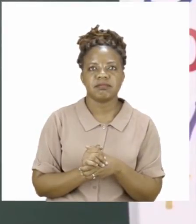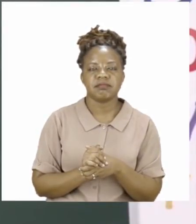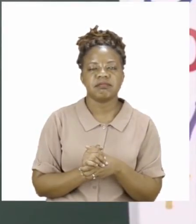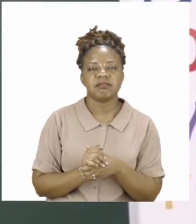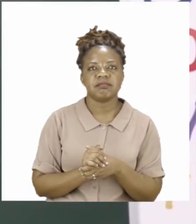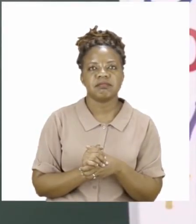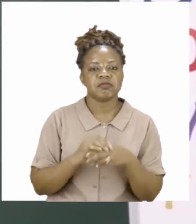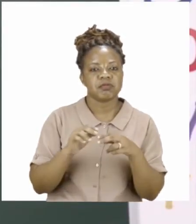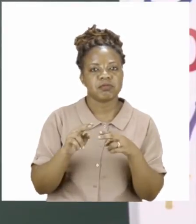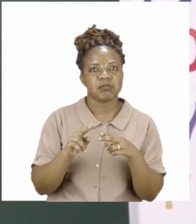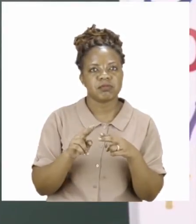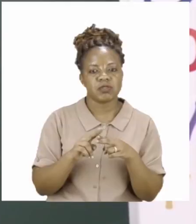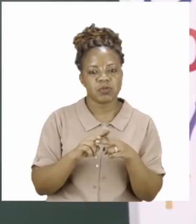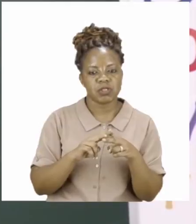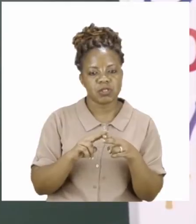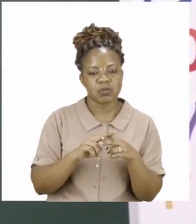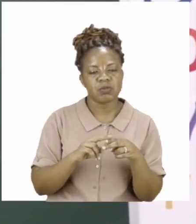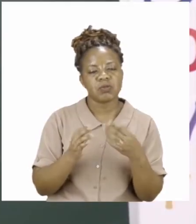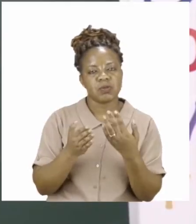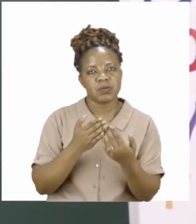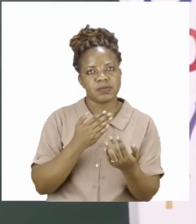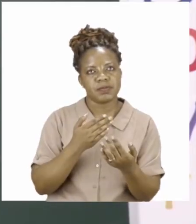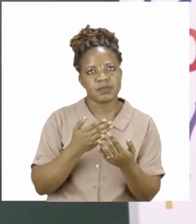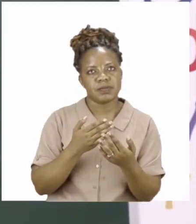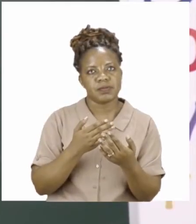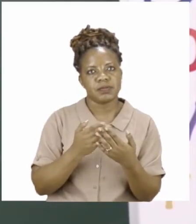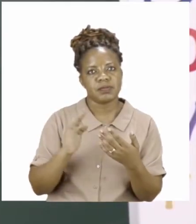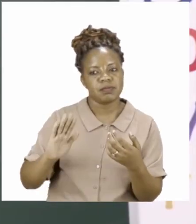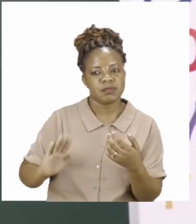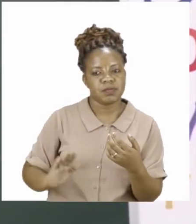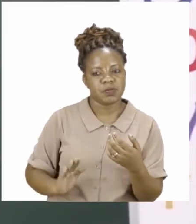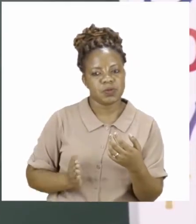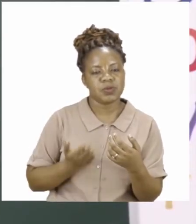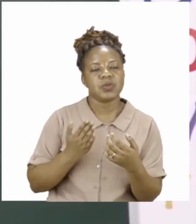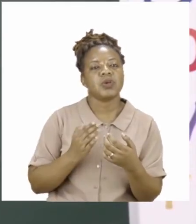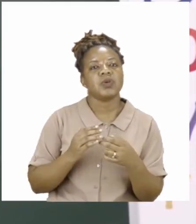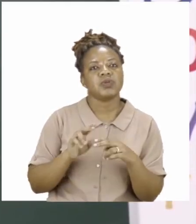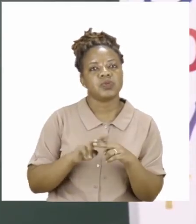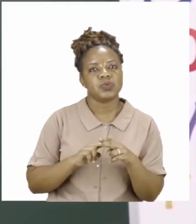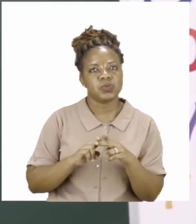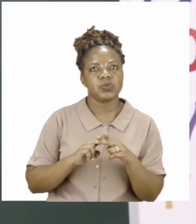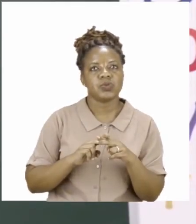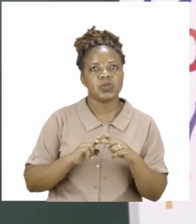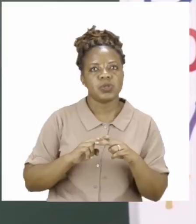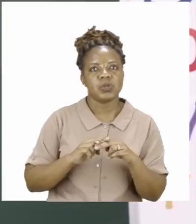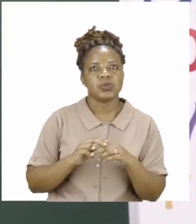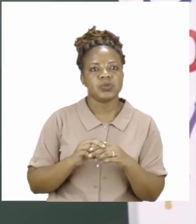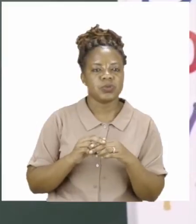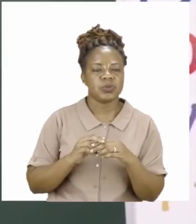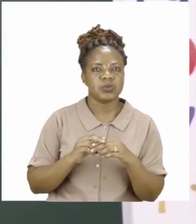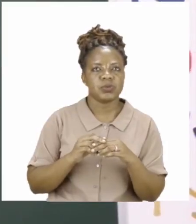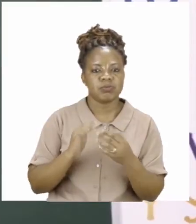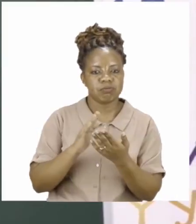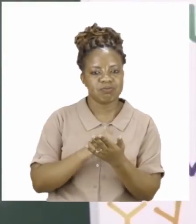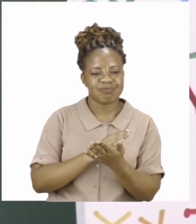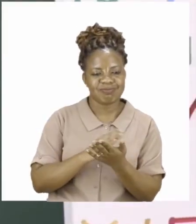you take your time and share with someone. If there's no one to share with, that's okay. You can always share with